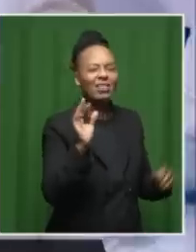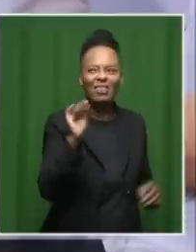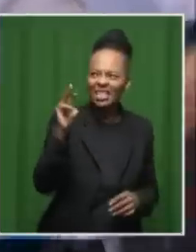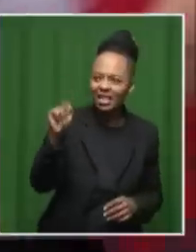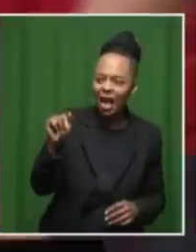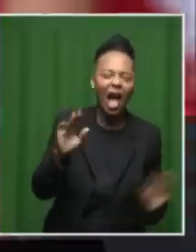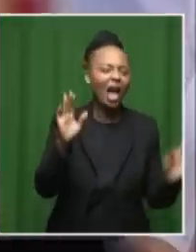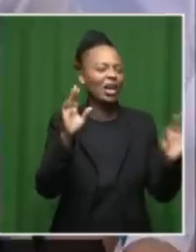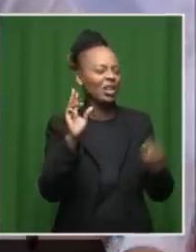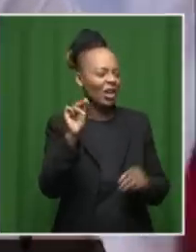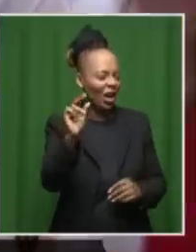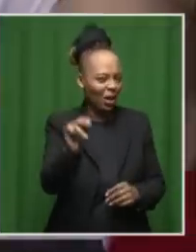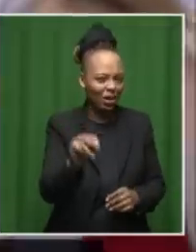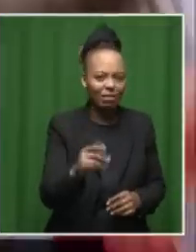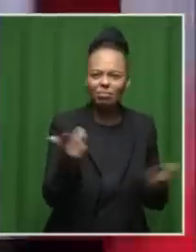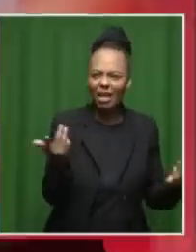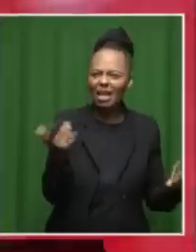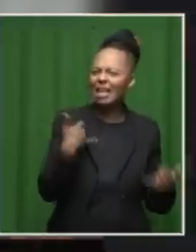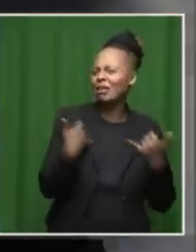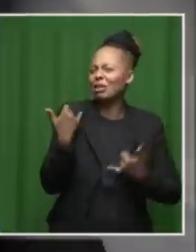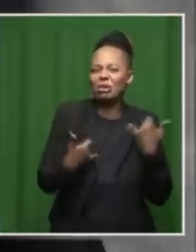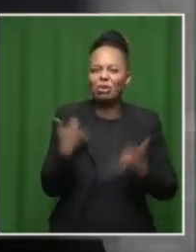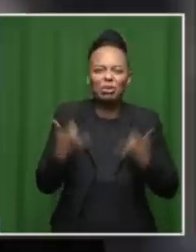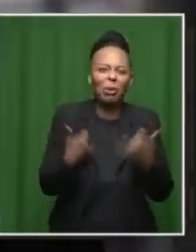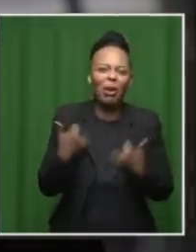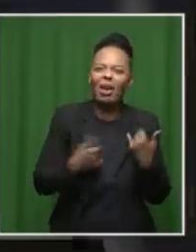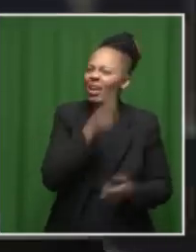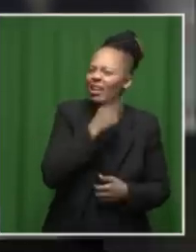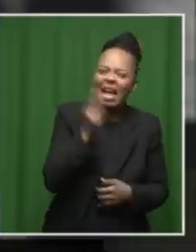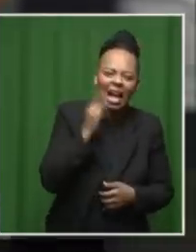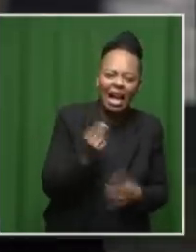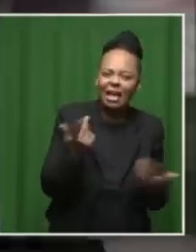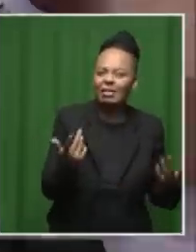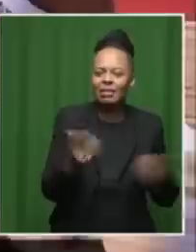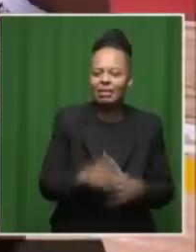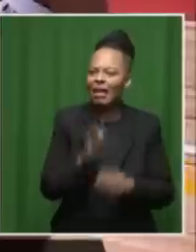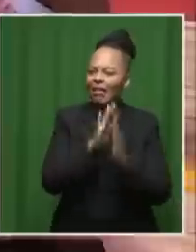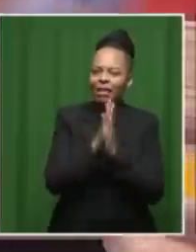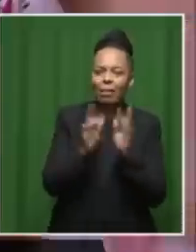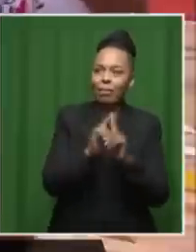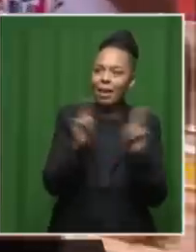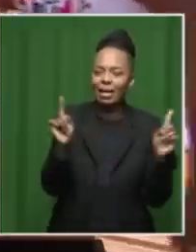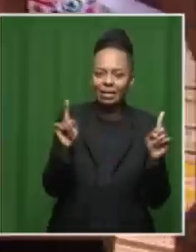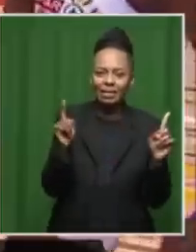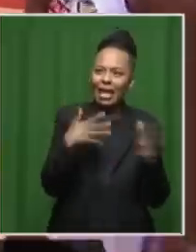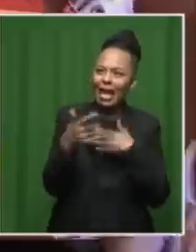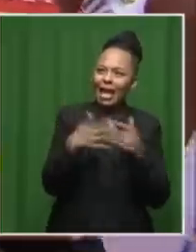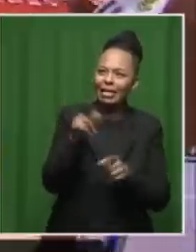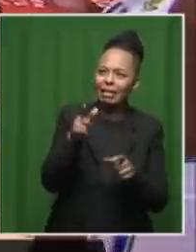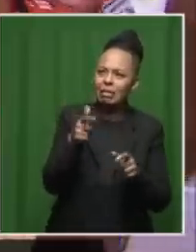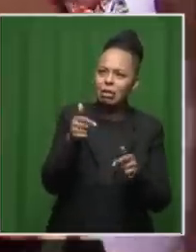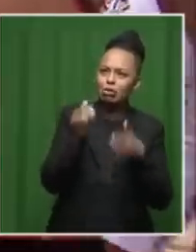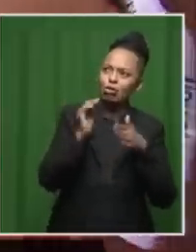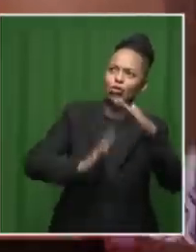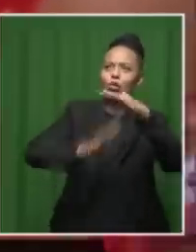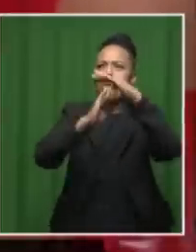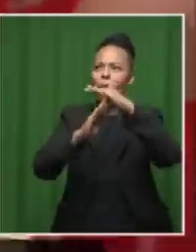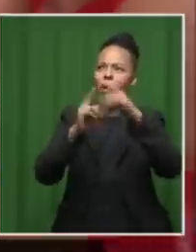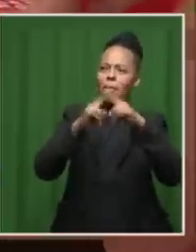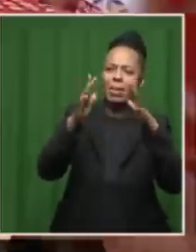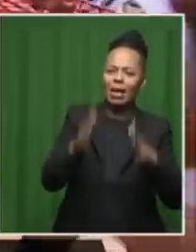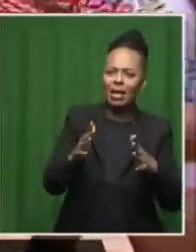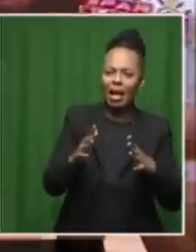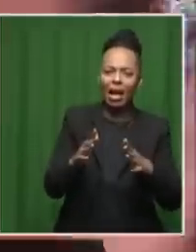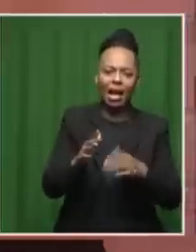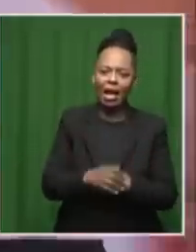I mean, I had so much fun and it was really nice. The accolades came, but I don't think any of those accolades were just my performance on